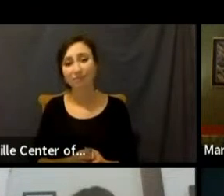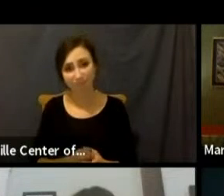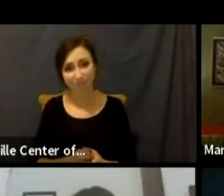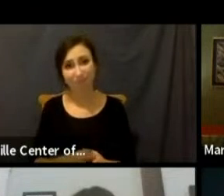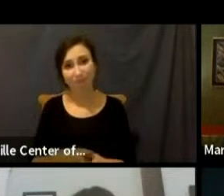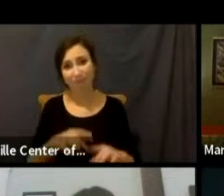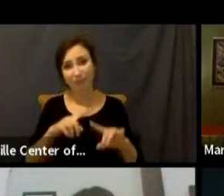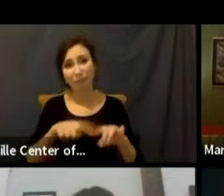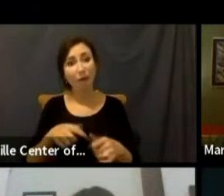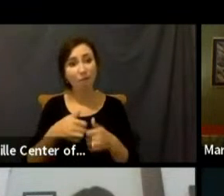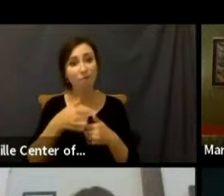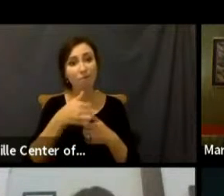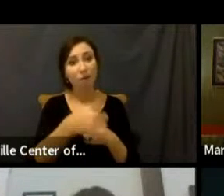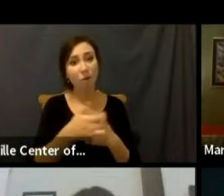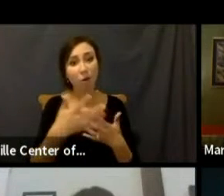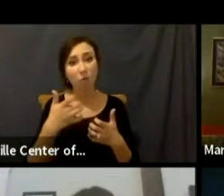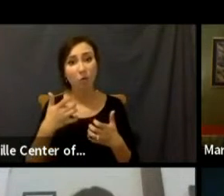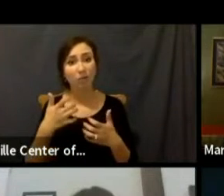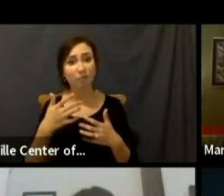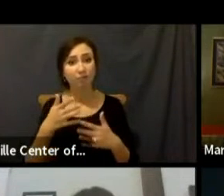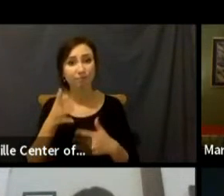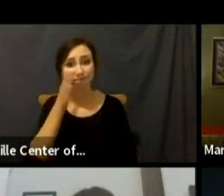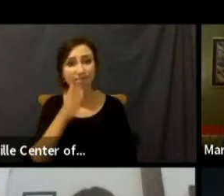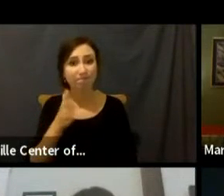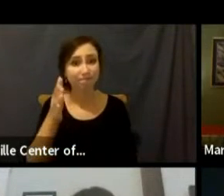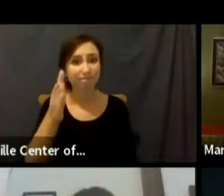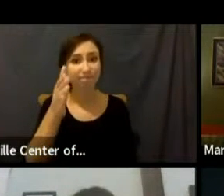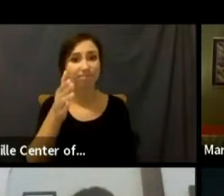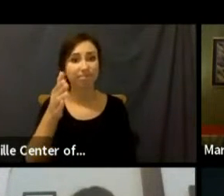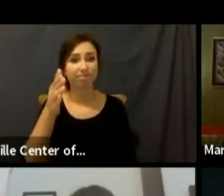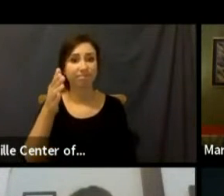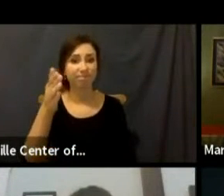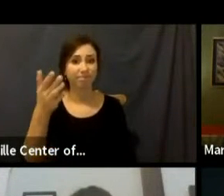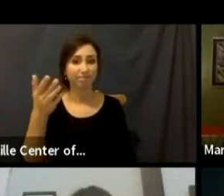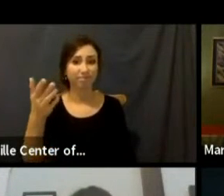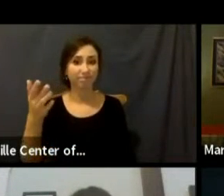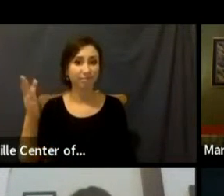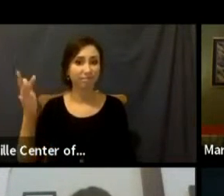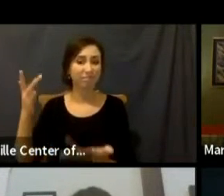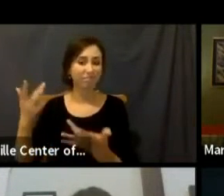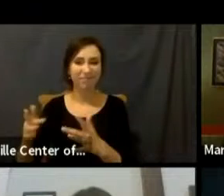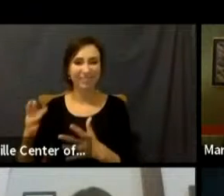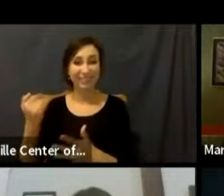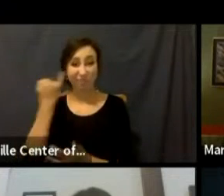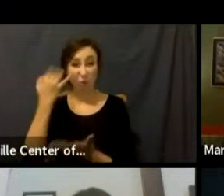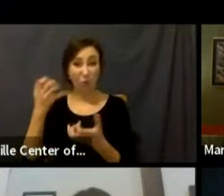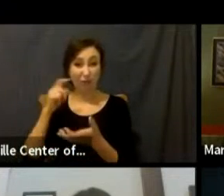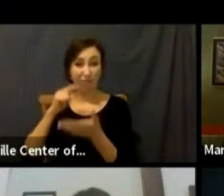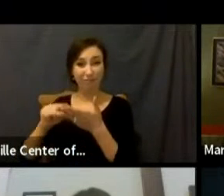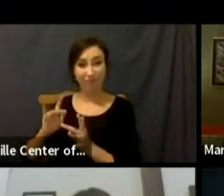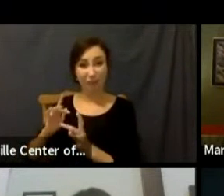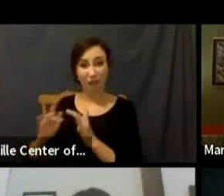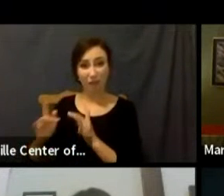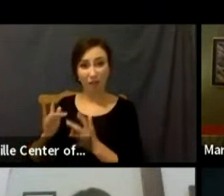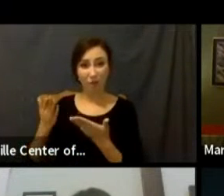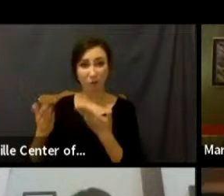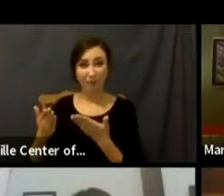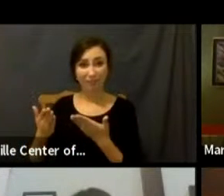how far you want to go into the darkness of the web. You might hear some things about our board that are